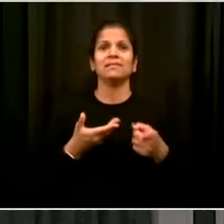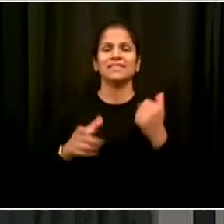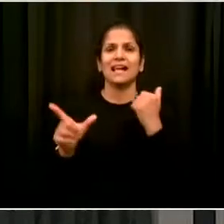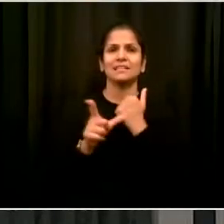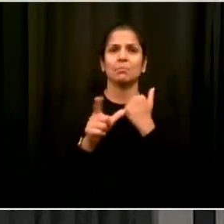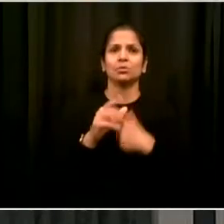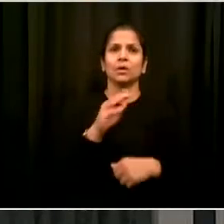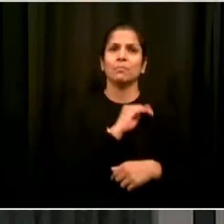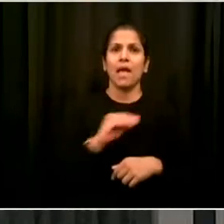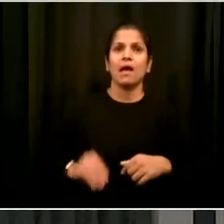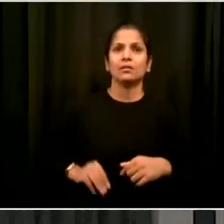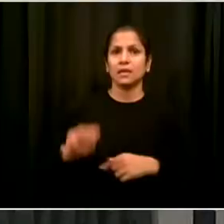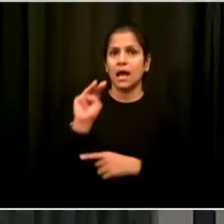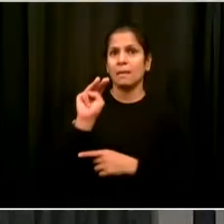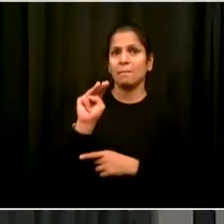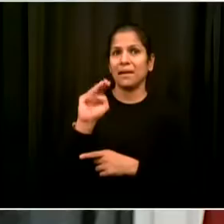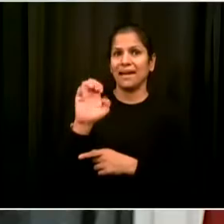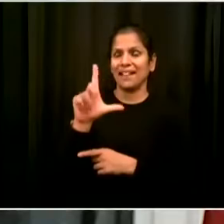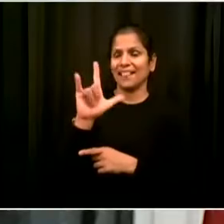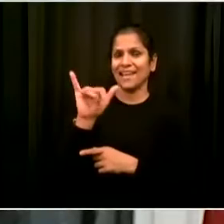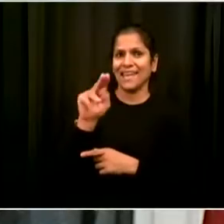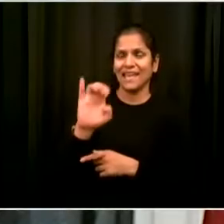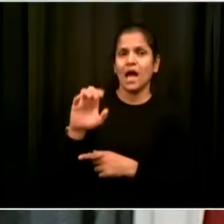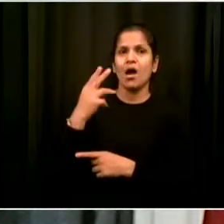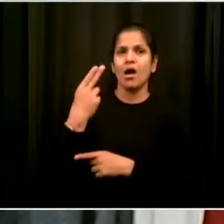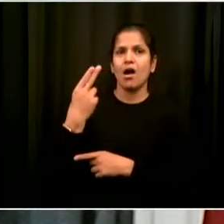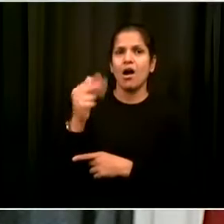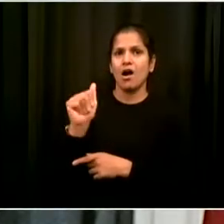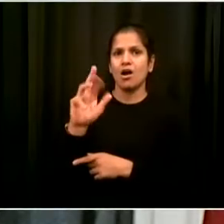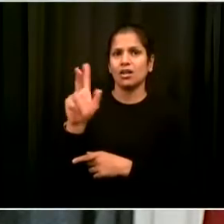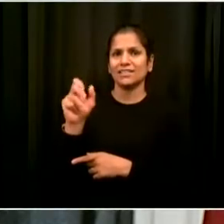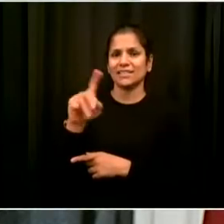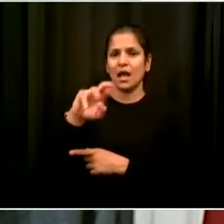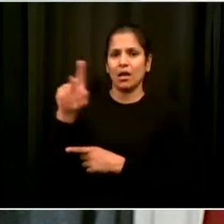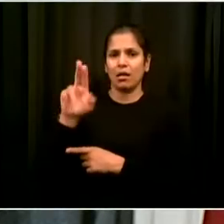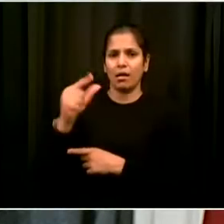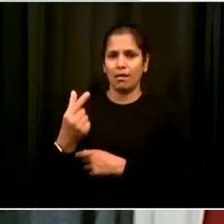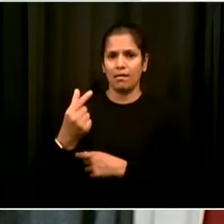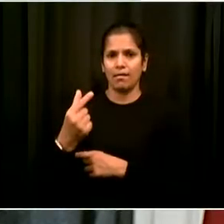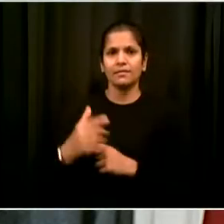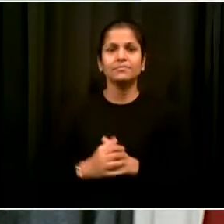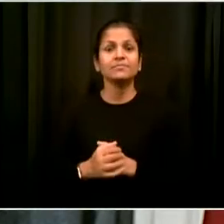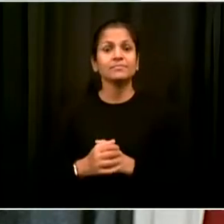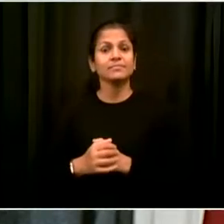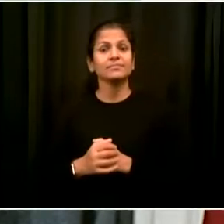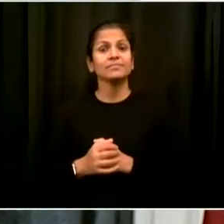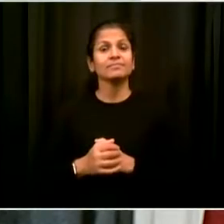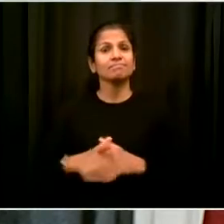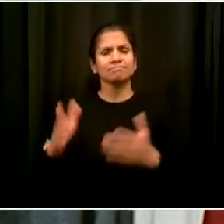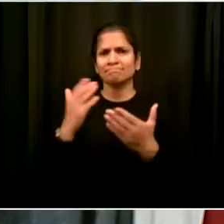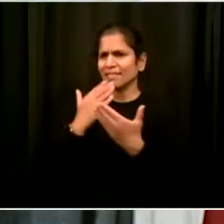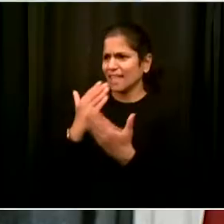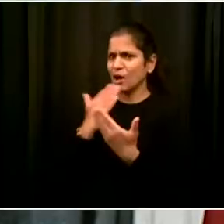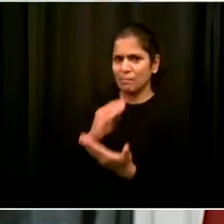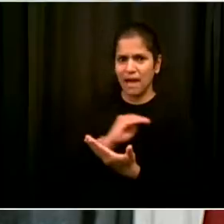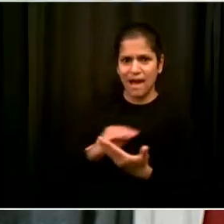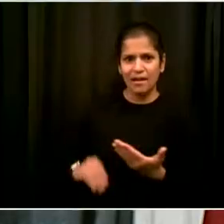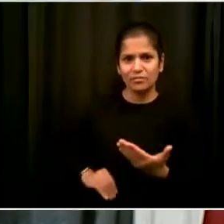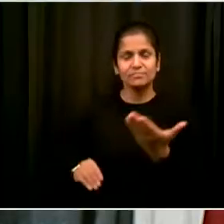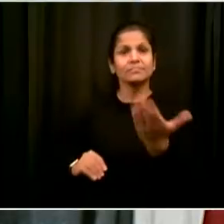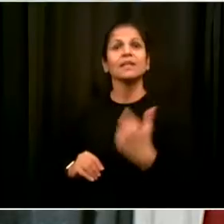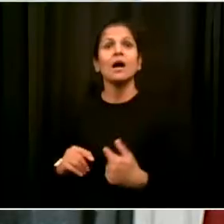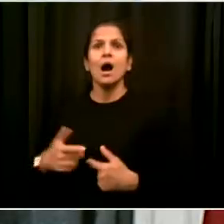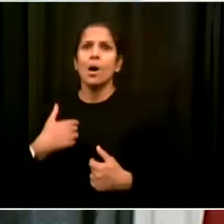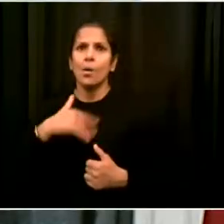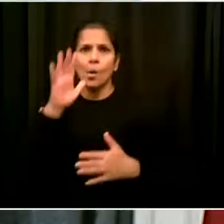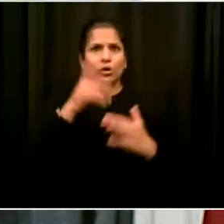Mr. Mayor. As the mayor said, starting Monday, December 14th, the Vaccine Command Center will begin operations housed right across the street from